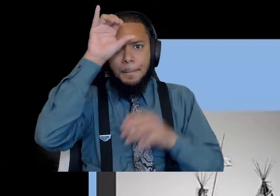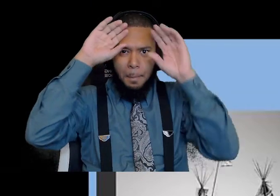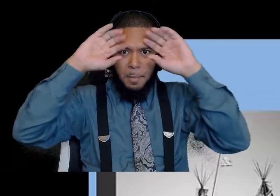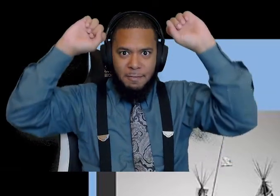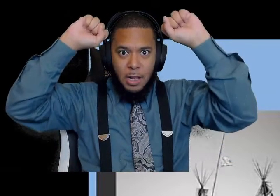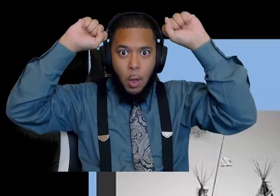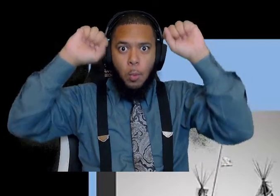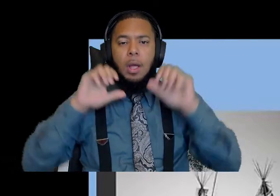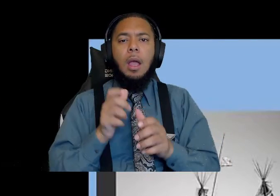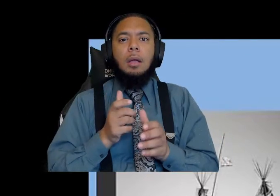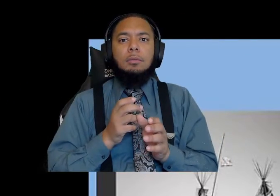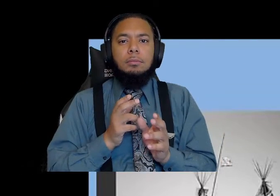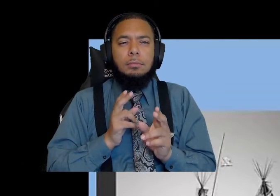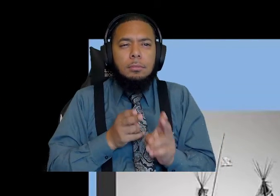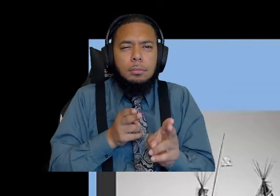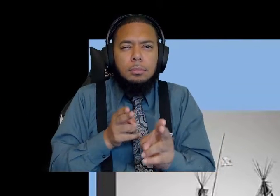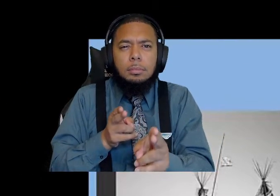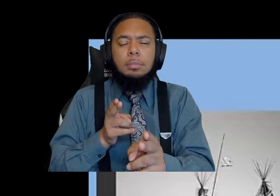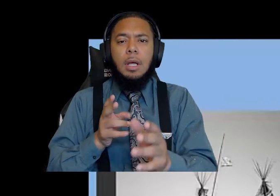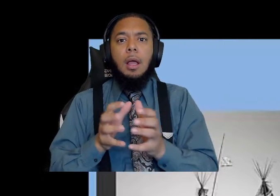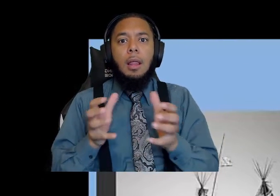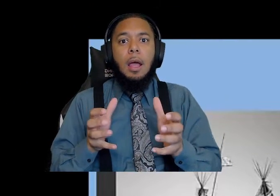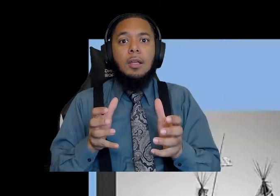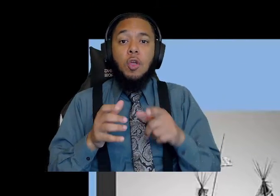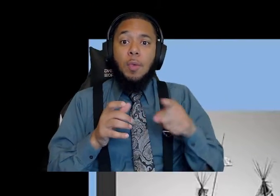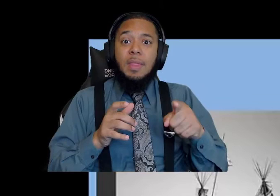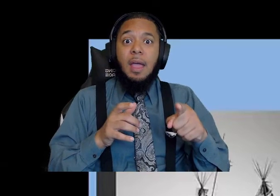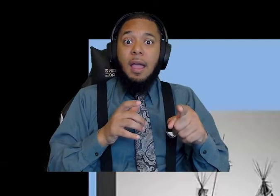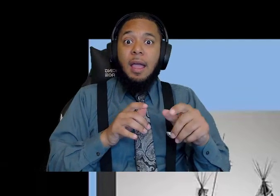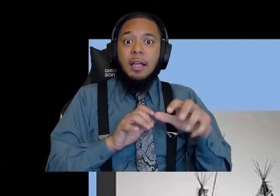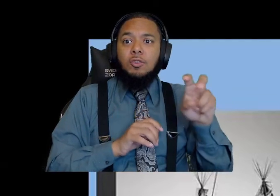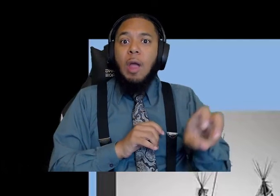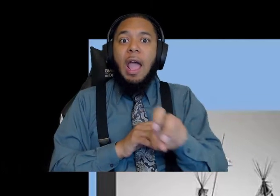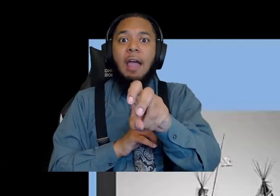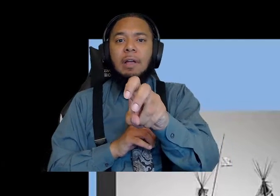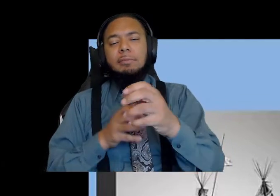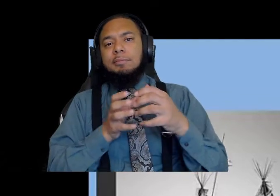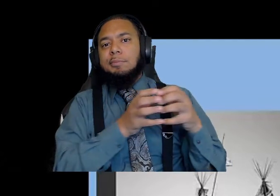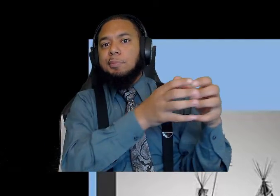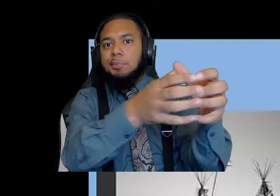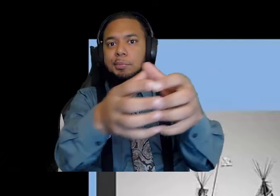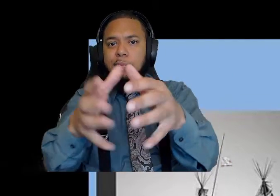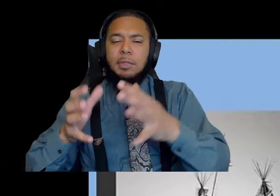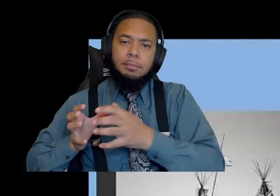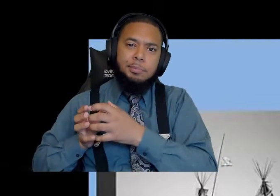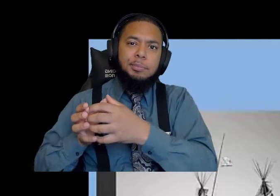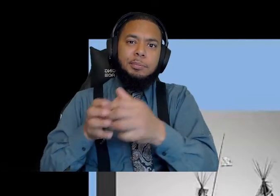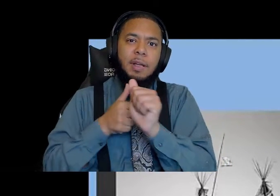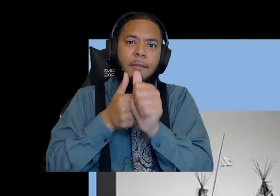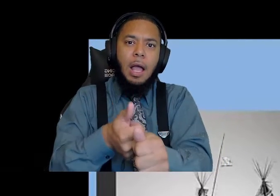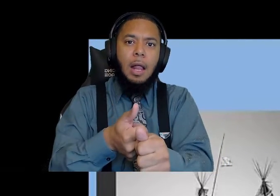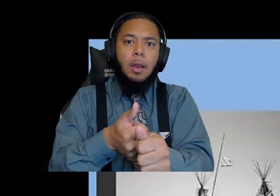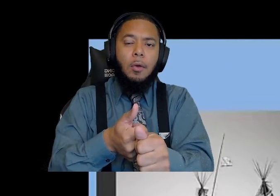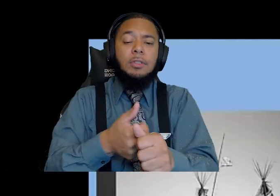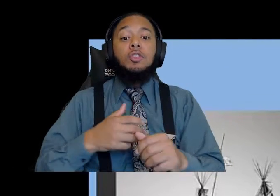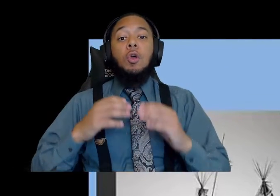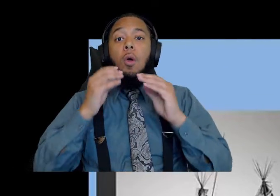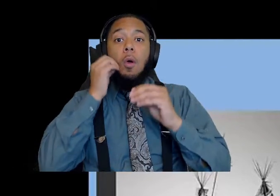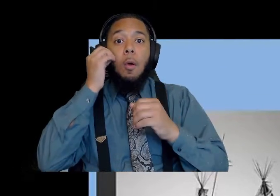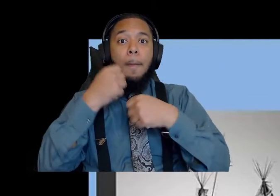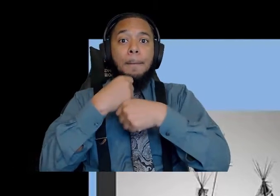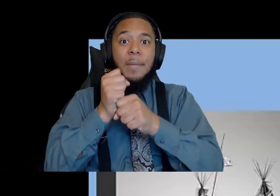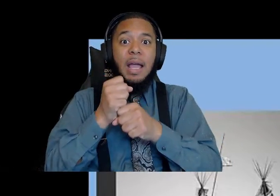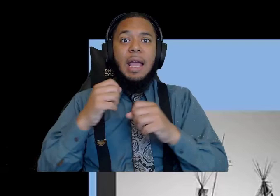move, they would need to move. In order to make it easy to move and quickly, the Lakota lived in teepees. The teepees were made out of